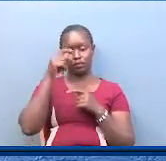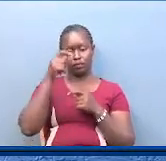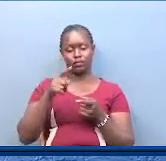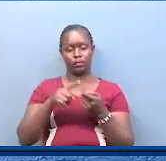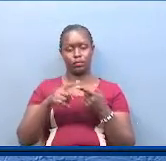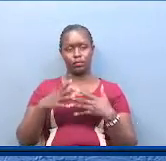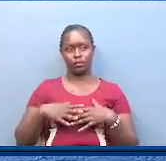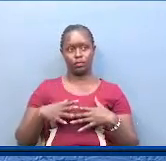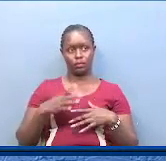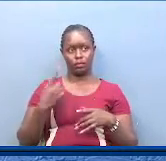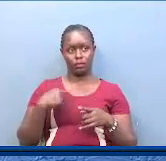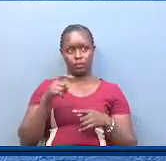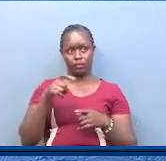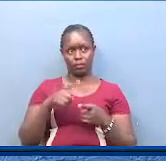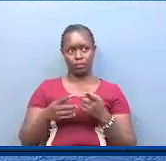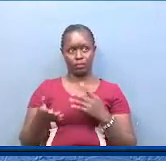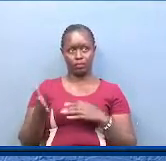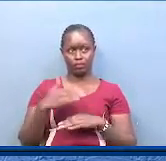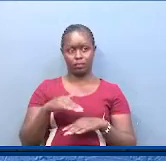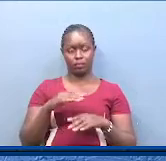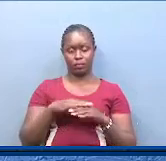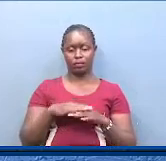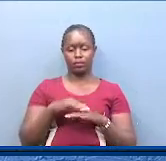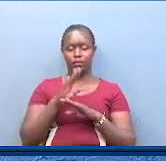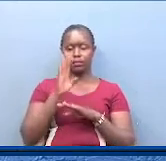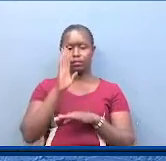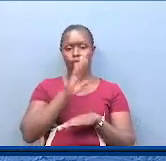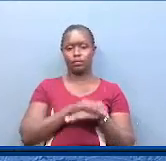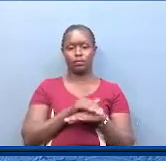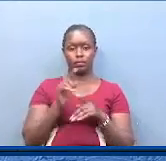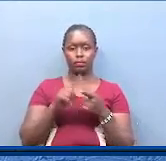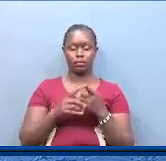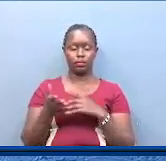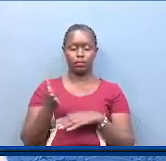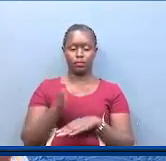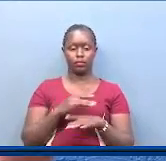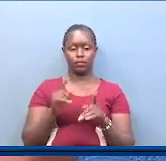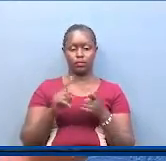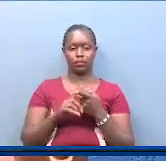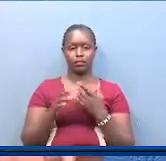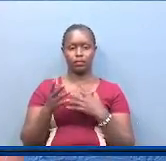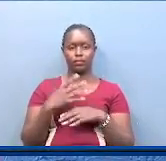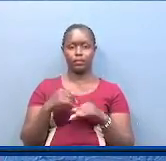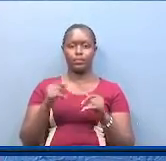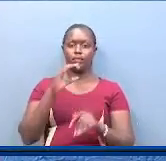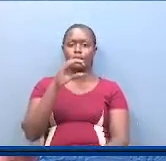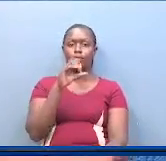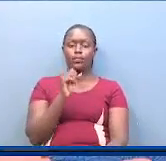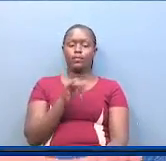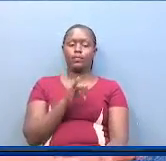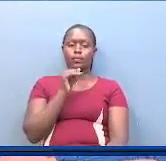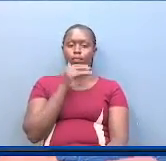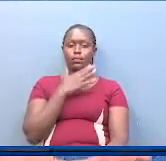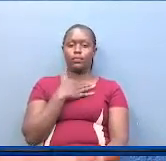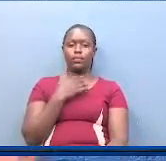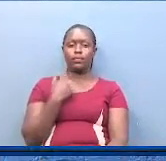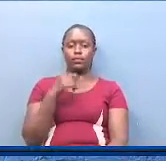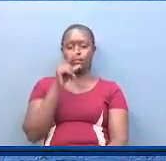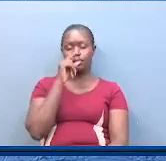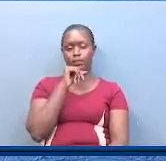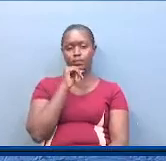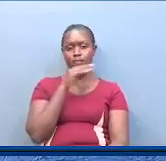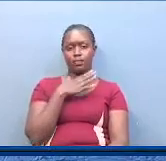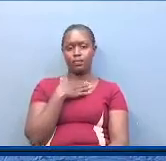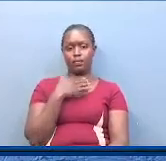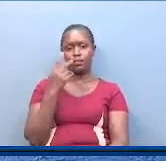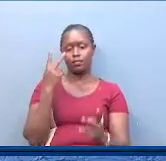people. We need to return decency back to the presidents, to the presidency and the cabinet. We don't want crybabies in government. We don't want